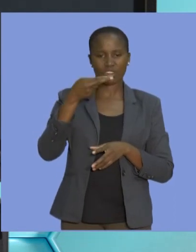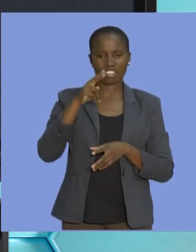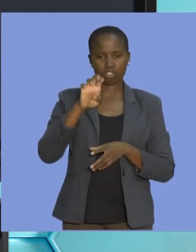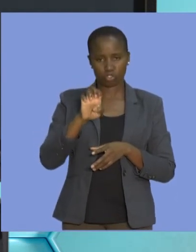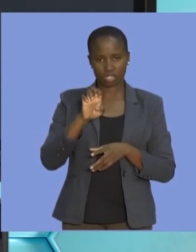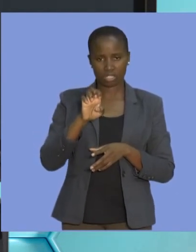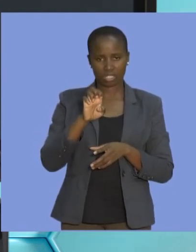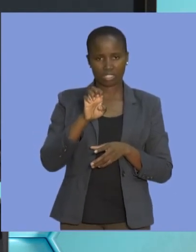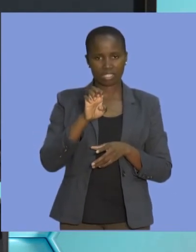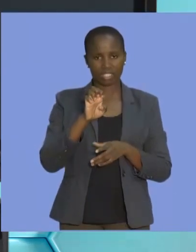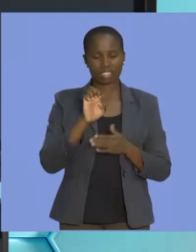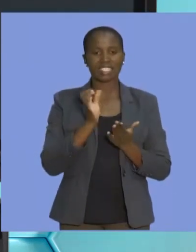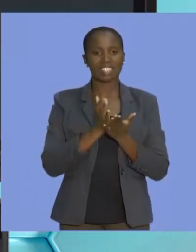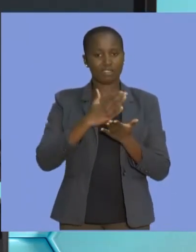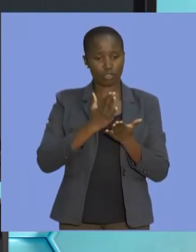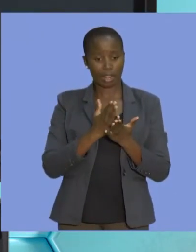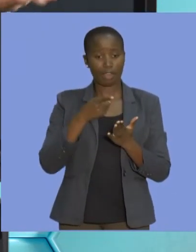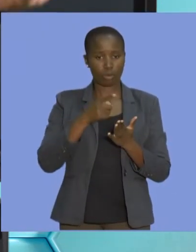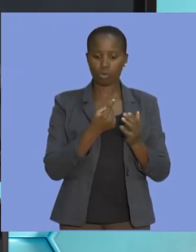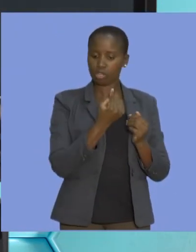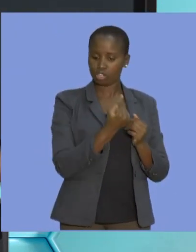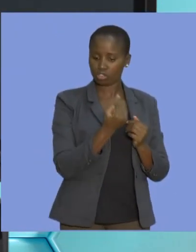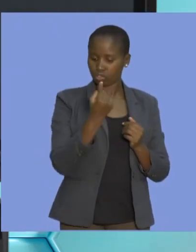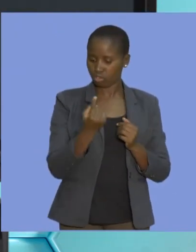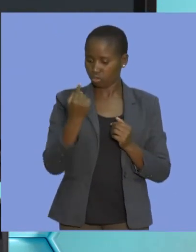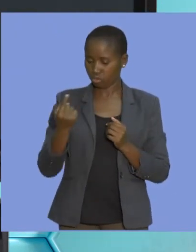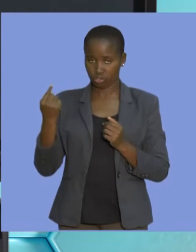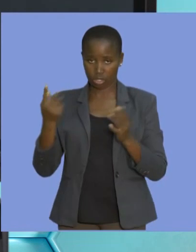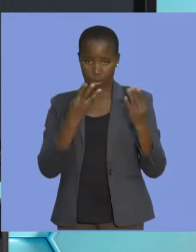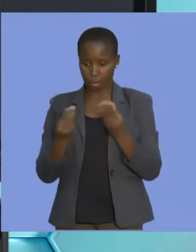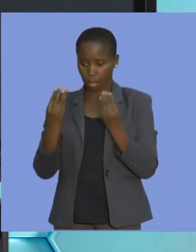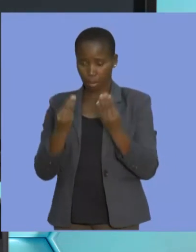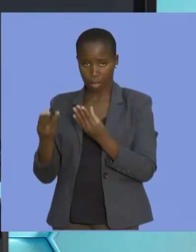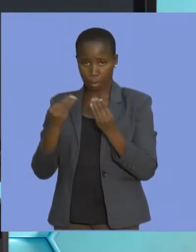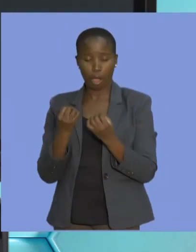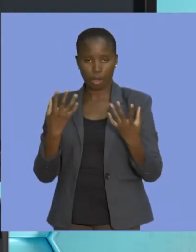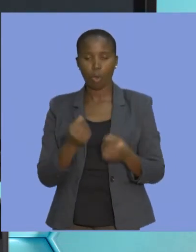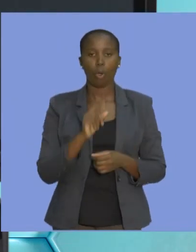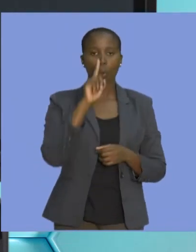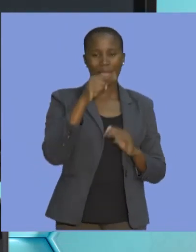deviation of each and every set of data is 1.77 degrees Celsius.